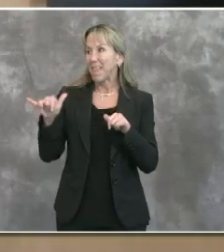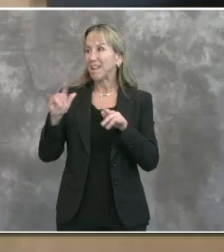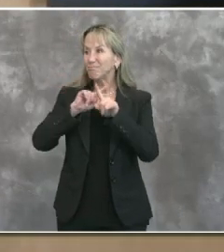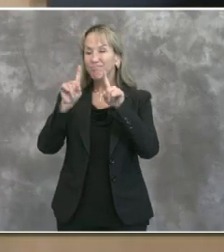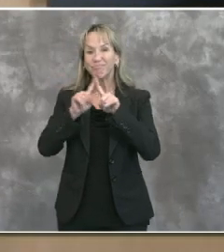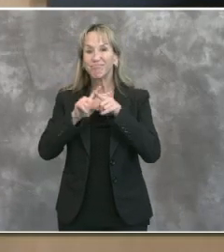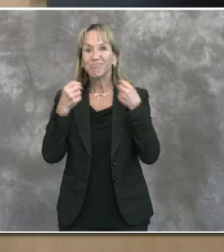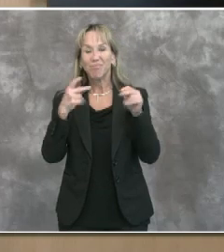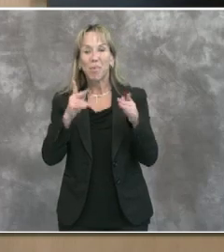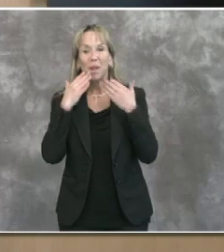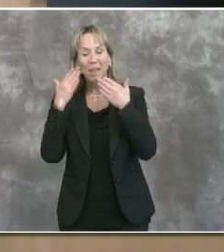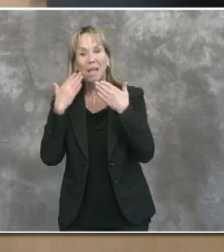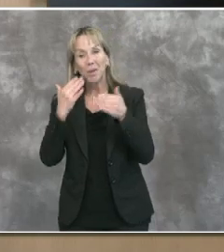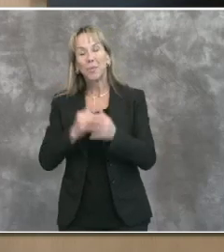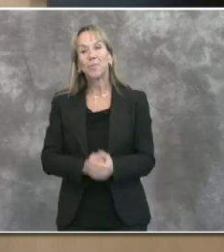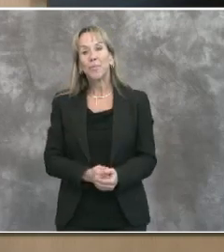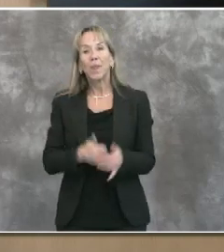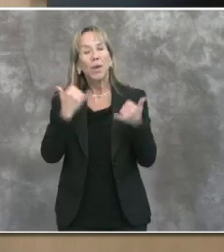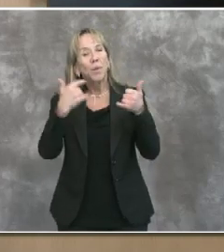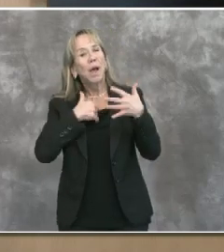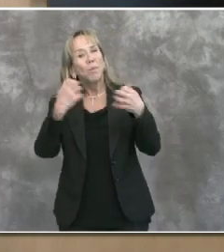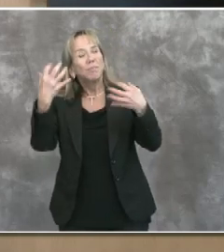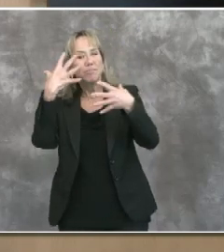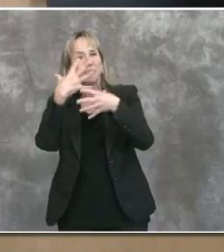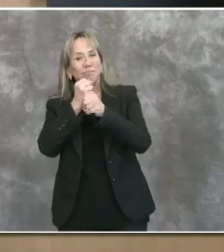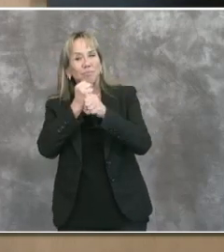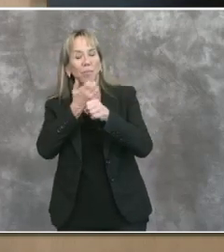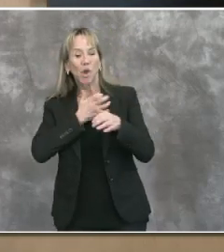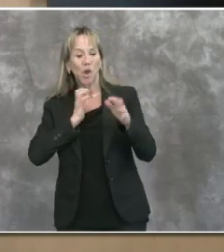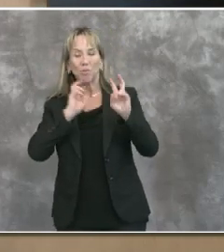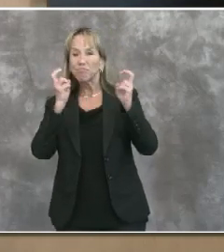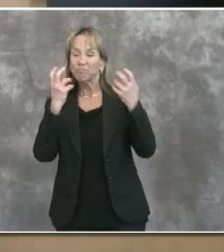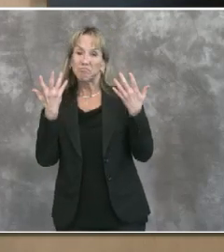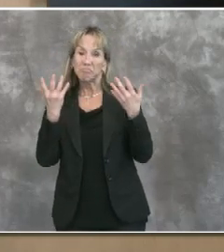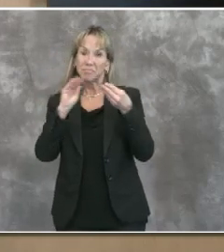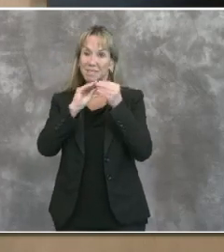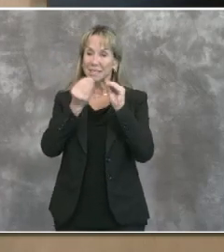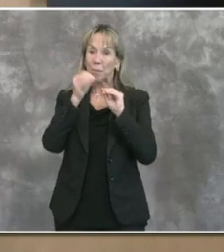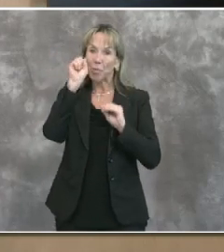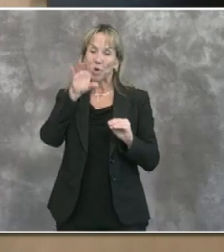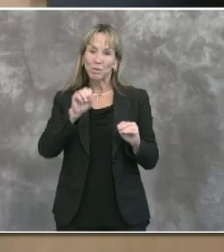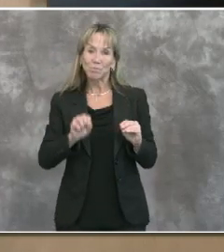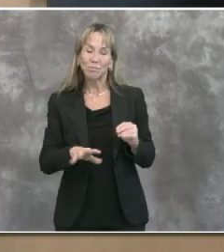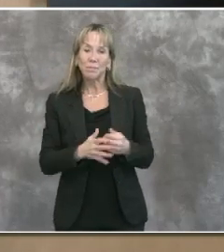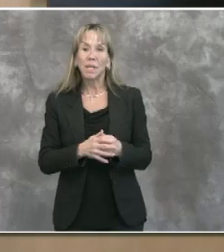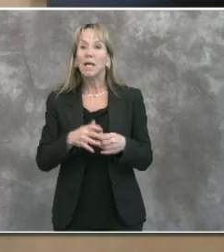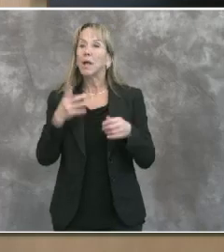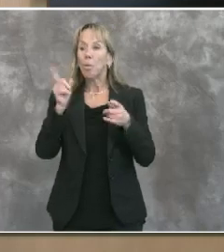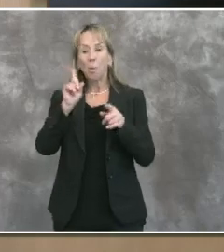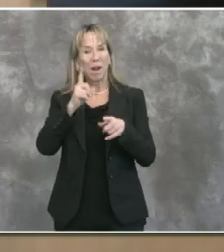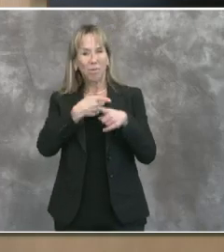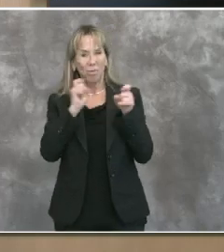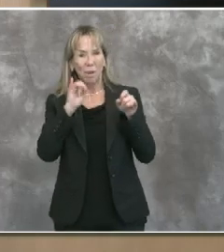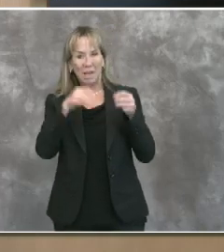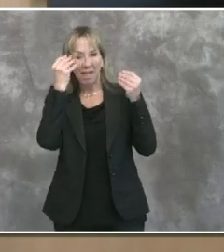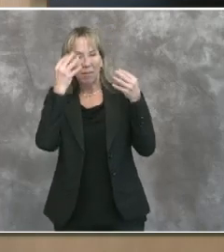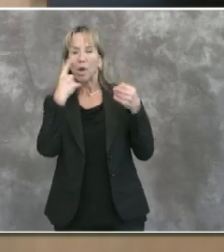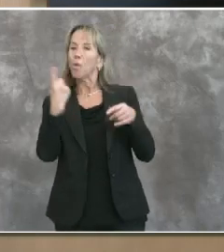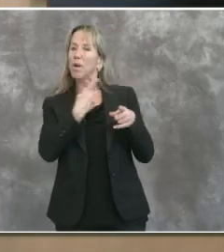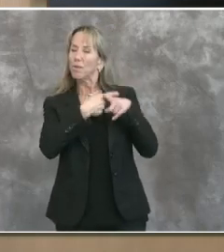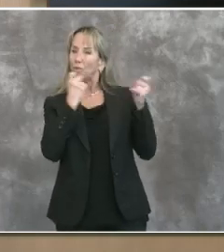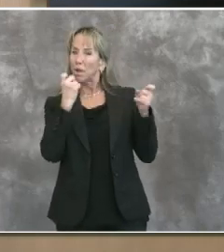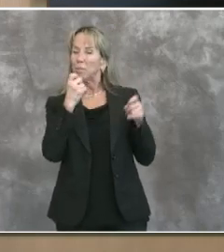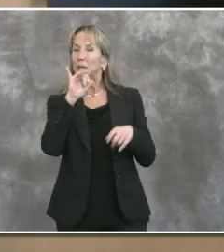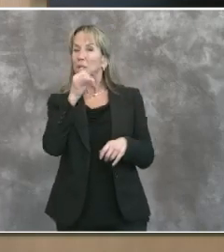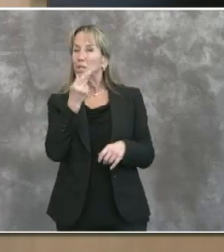I'd like to give a brief update on the statistics. The information from the Johns Hopkins dashboard from about